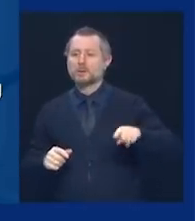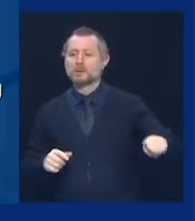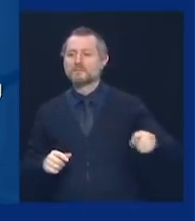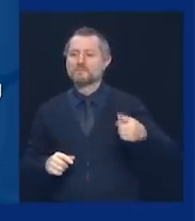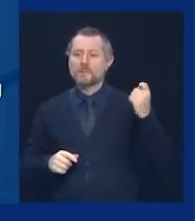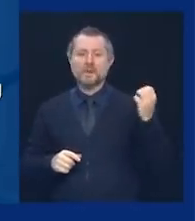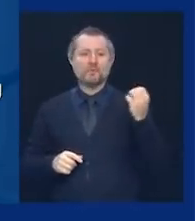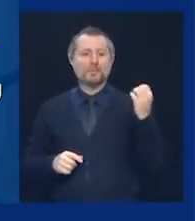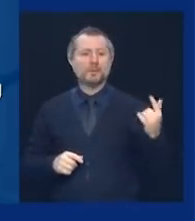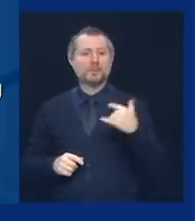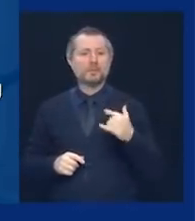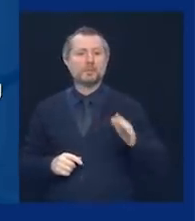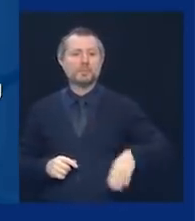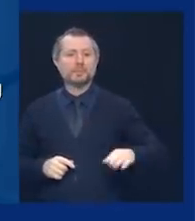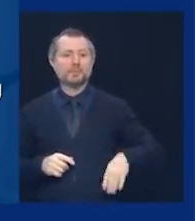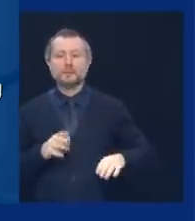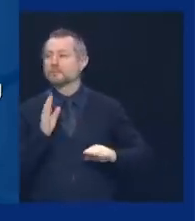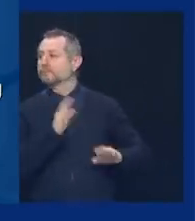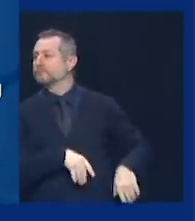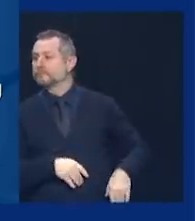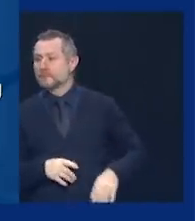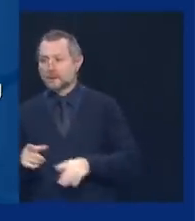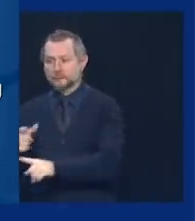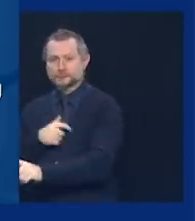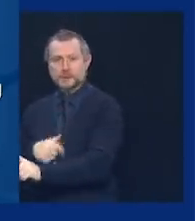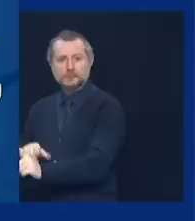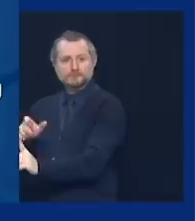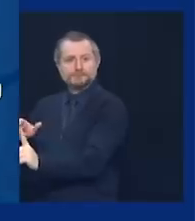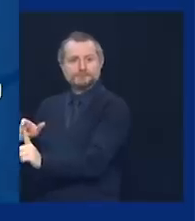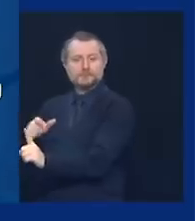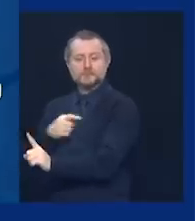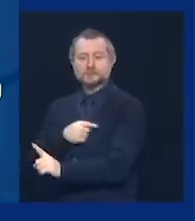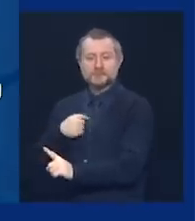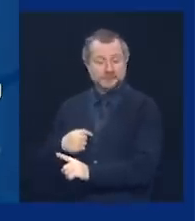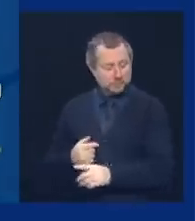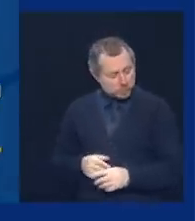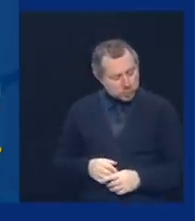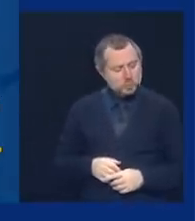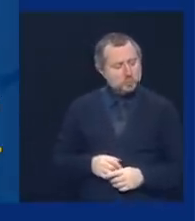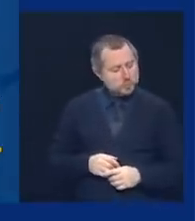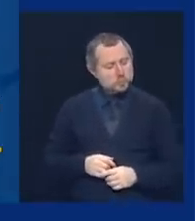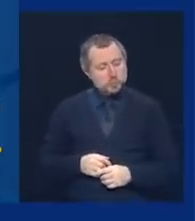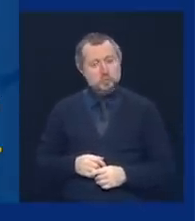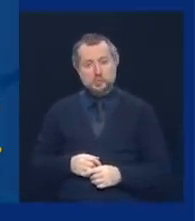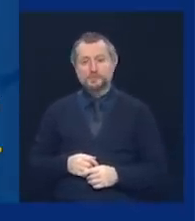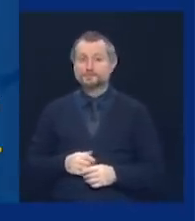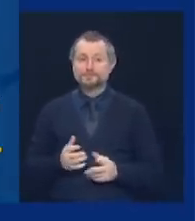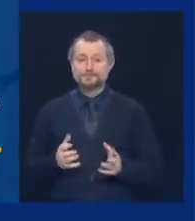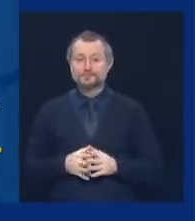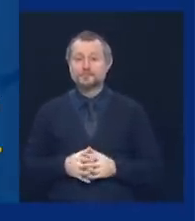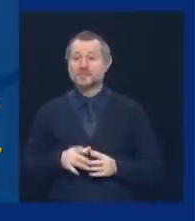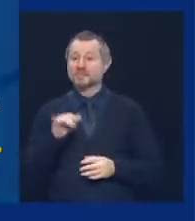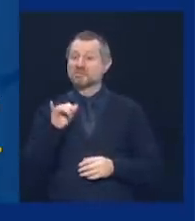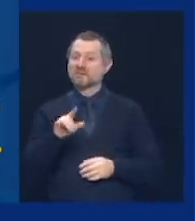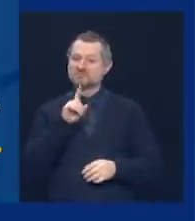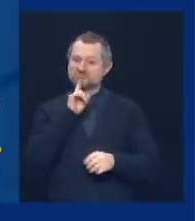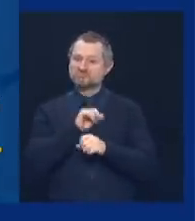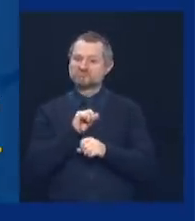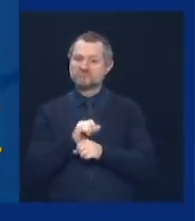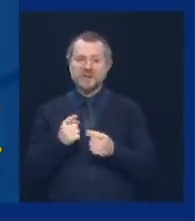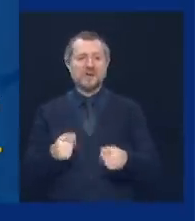My expression, not the Times. The Times would never speak in such colloquial terms. But that is the